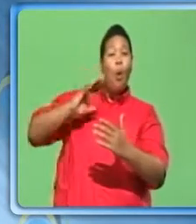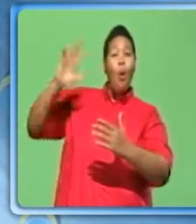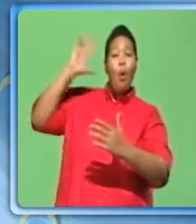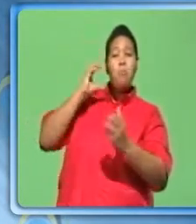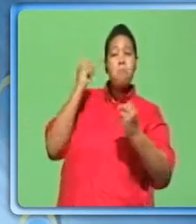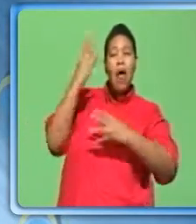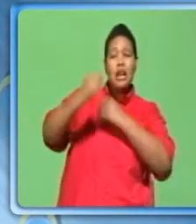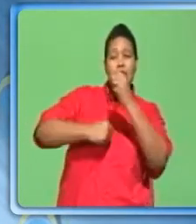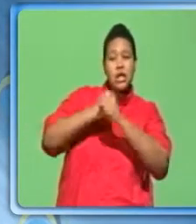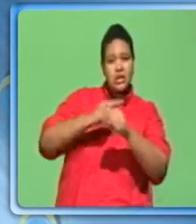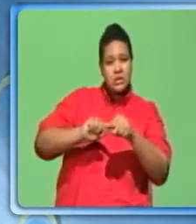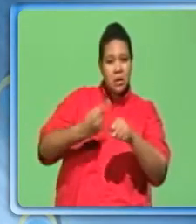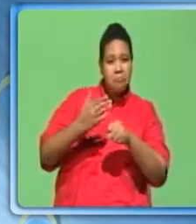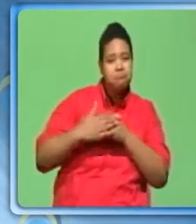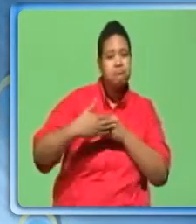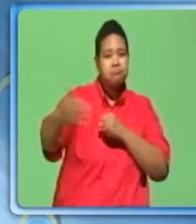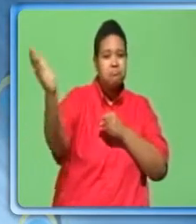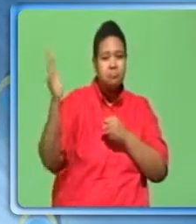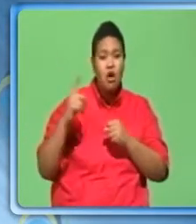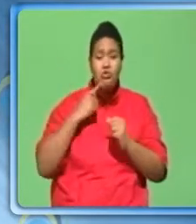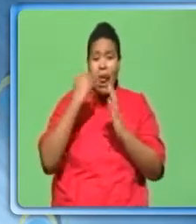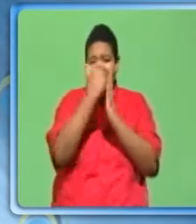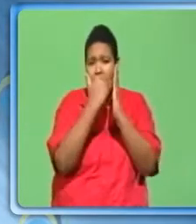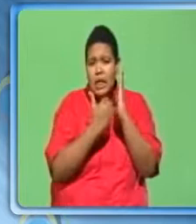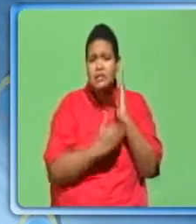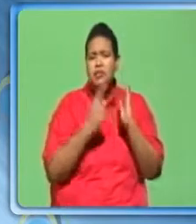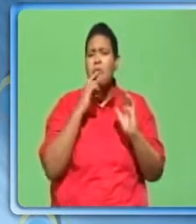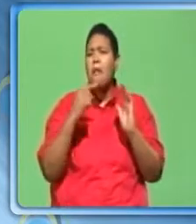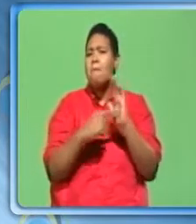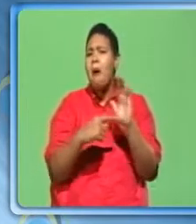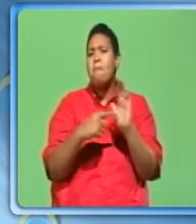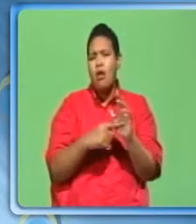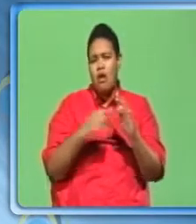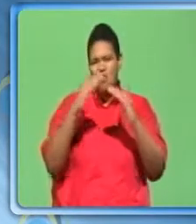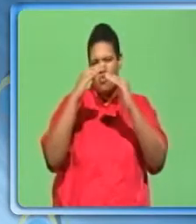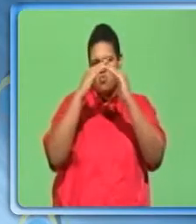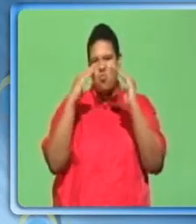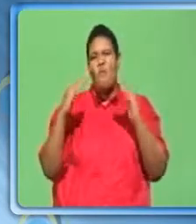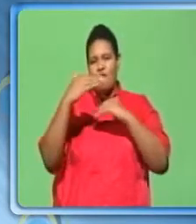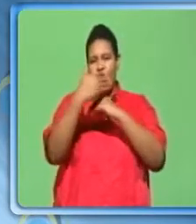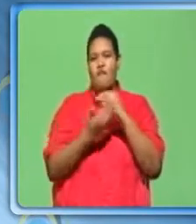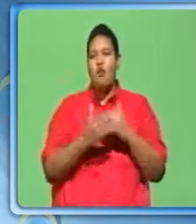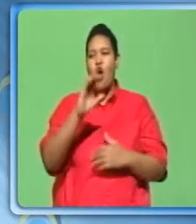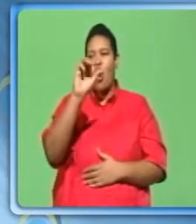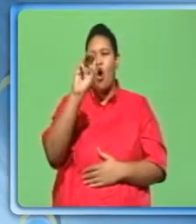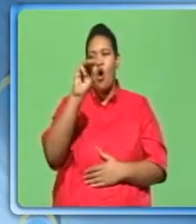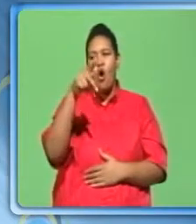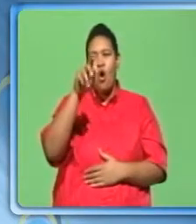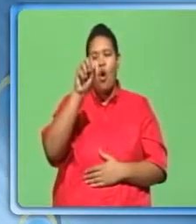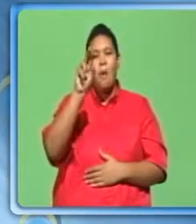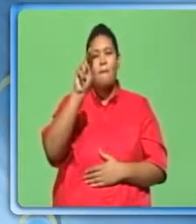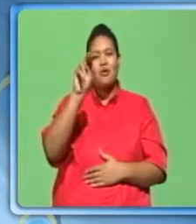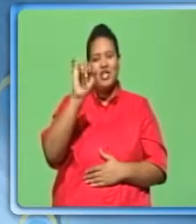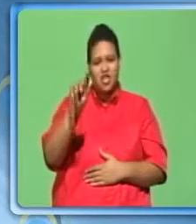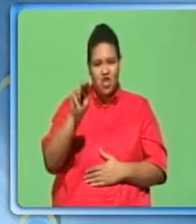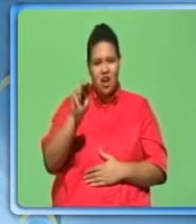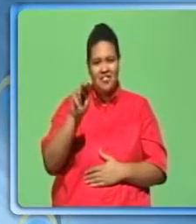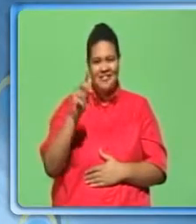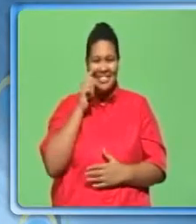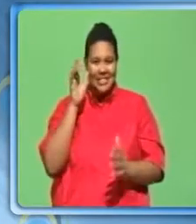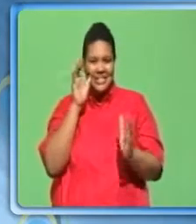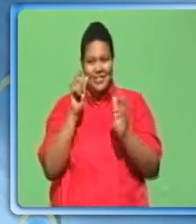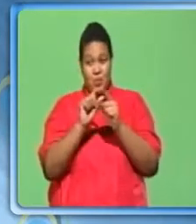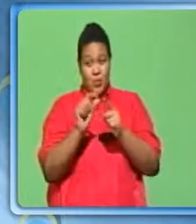years. Listed below are some of the more popular ones. Composition, asphalt shingles,